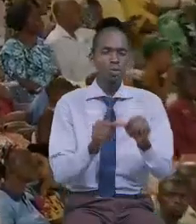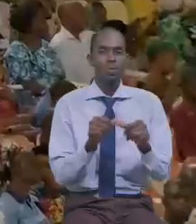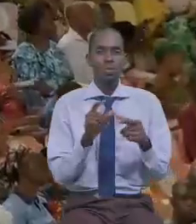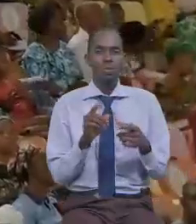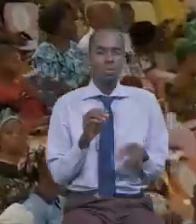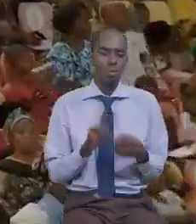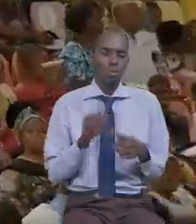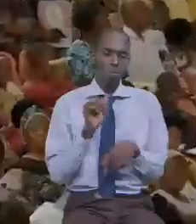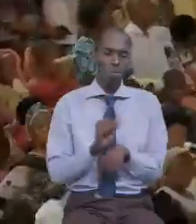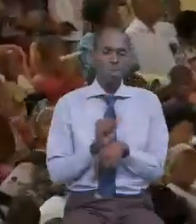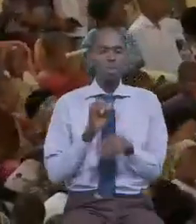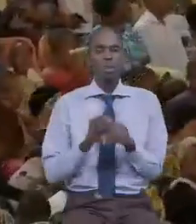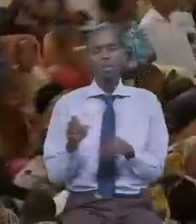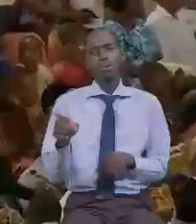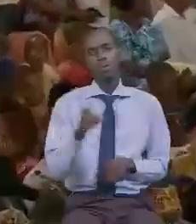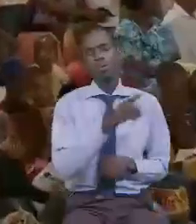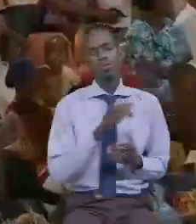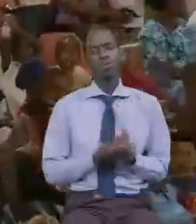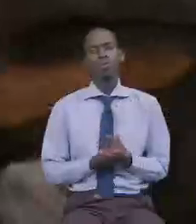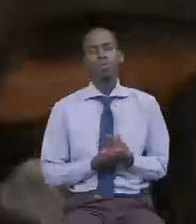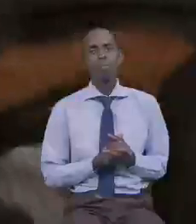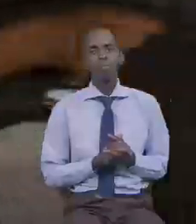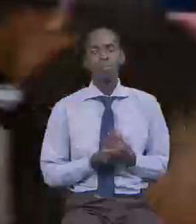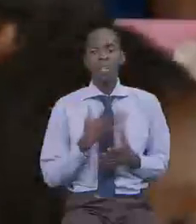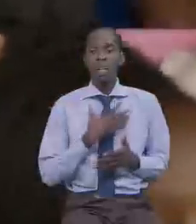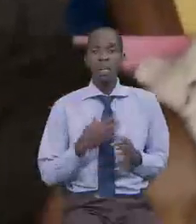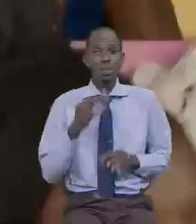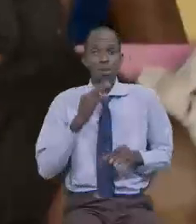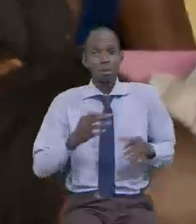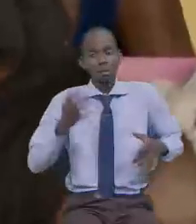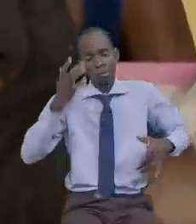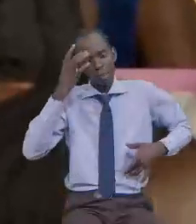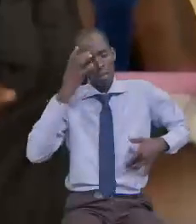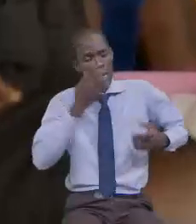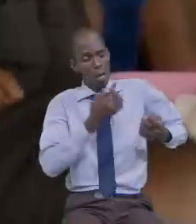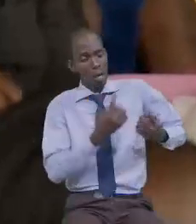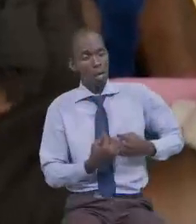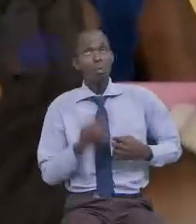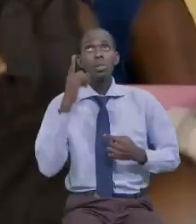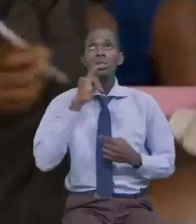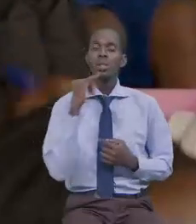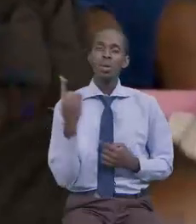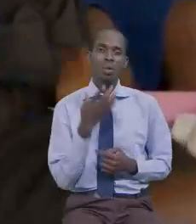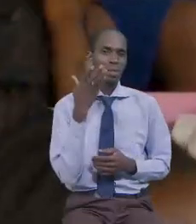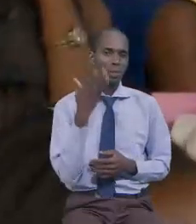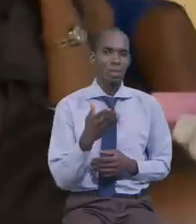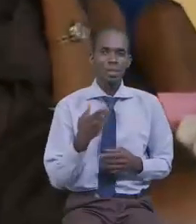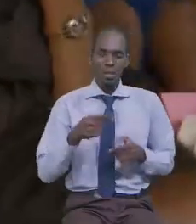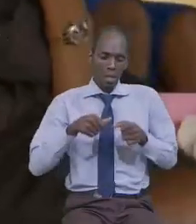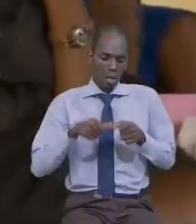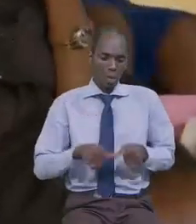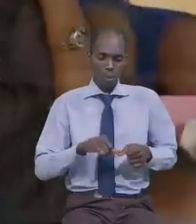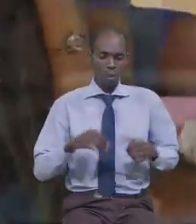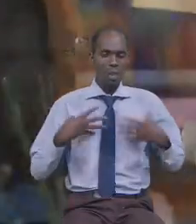you. And if any sickness comes, it's always there. The abiding healer, the abiding